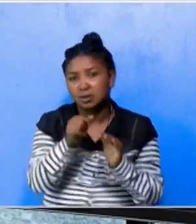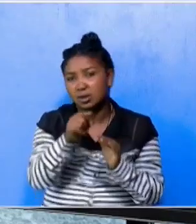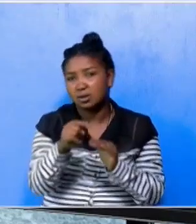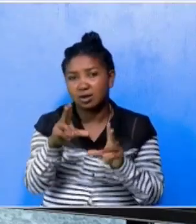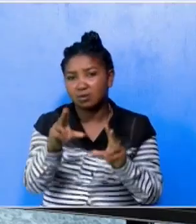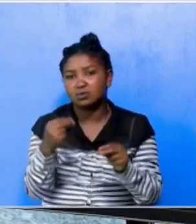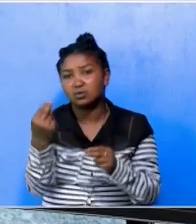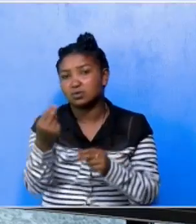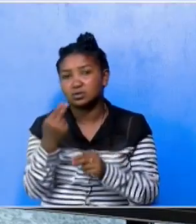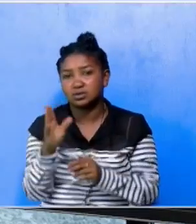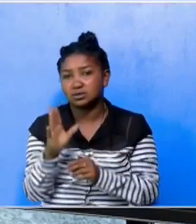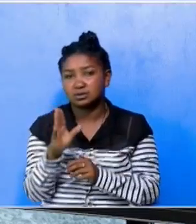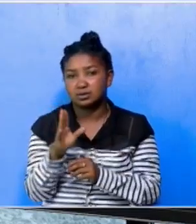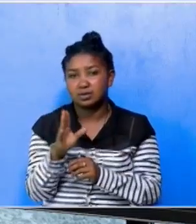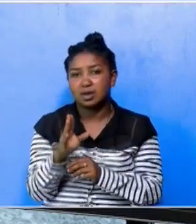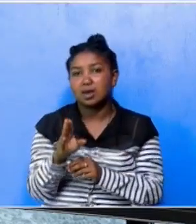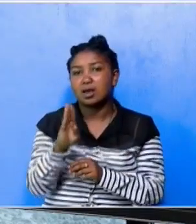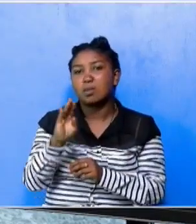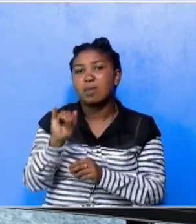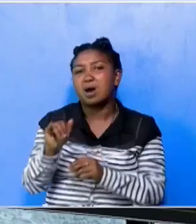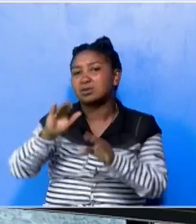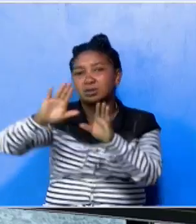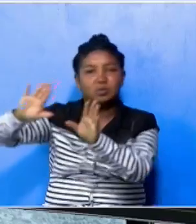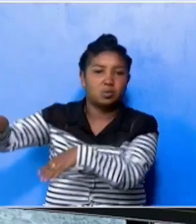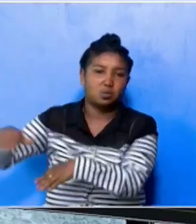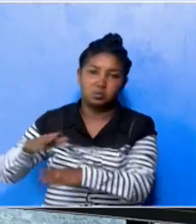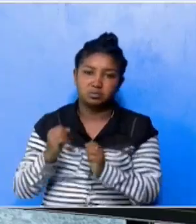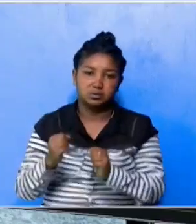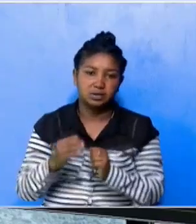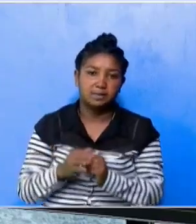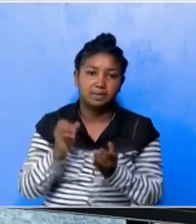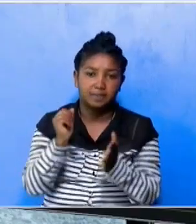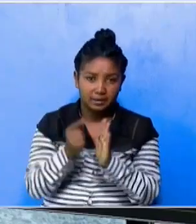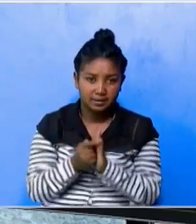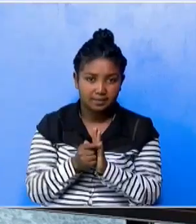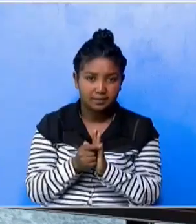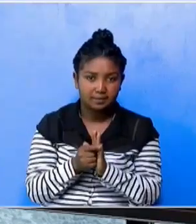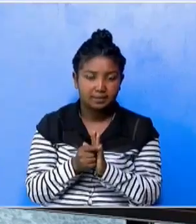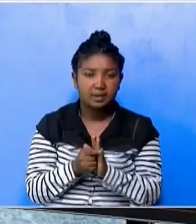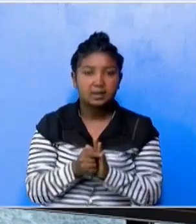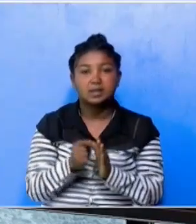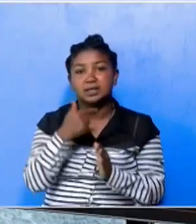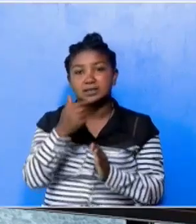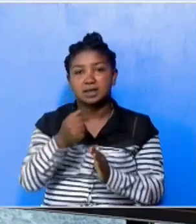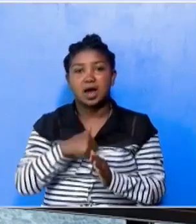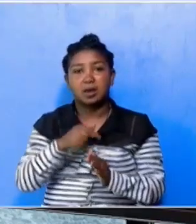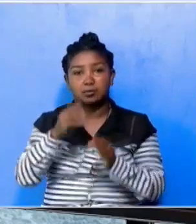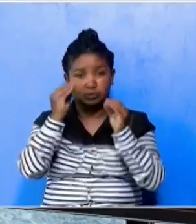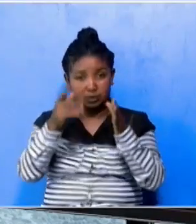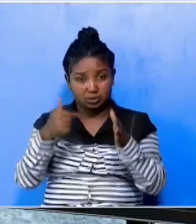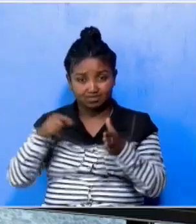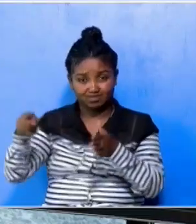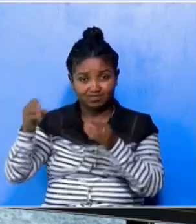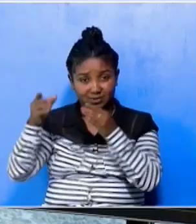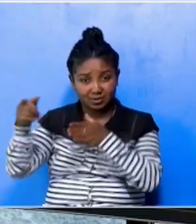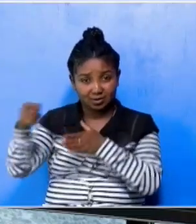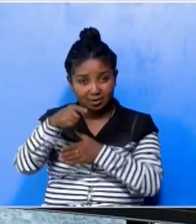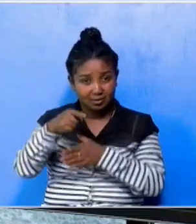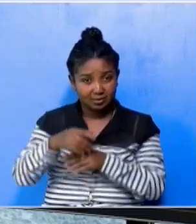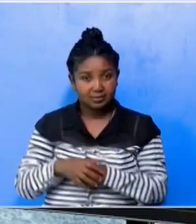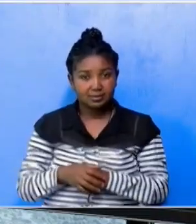cannot use by structure. For example, let's say I'm your teacher, okay?